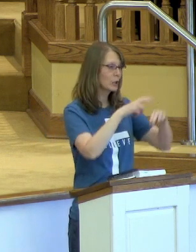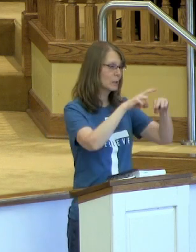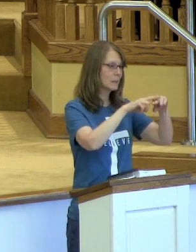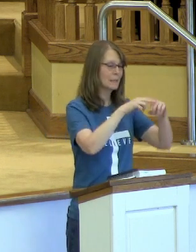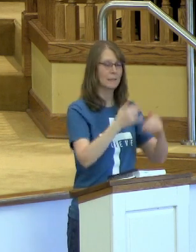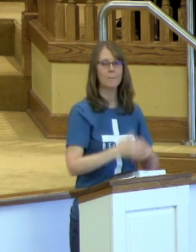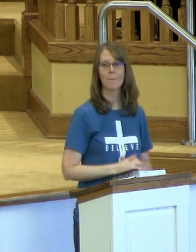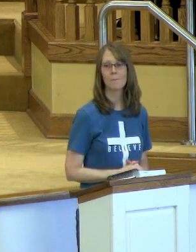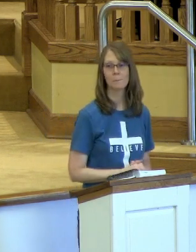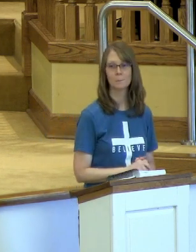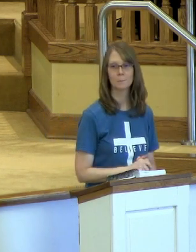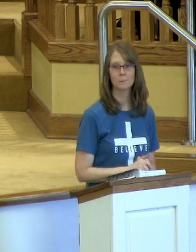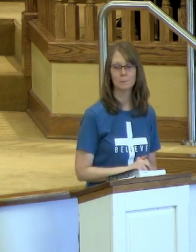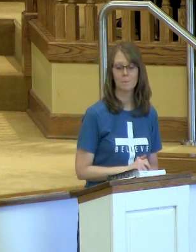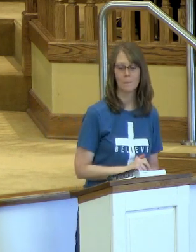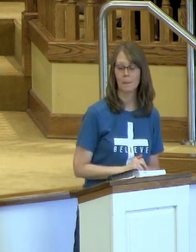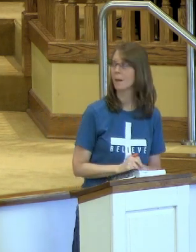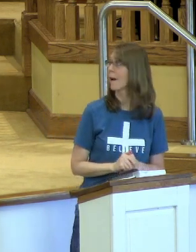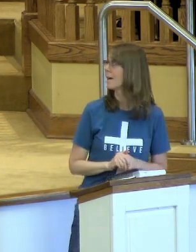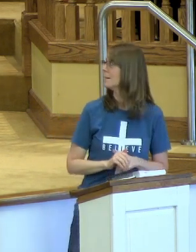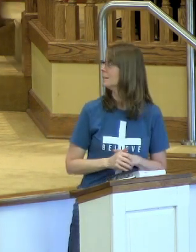second.